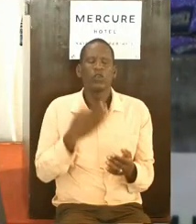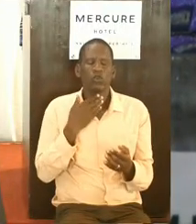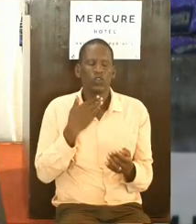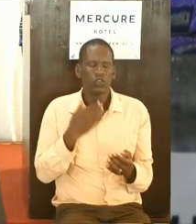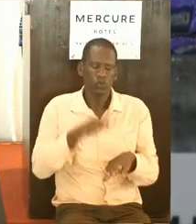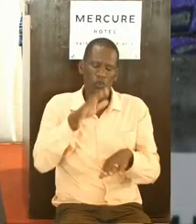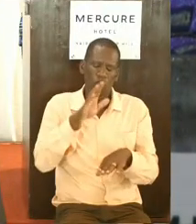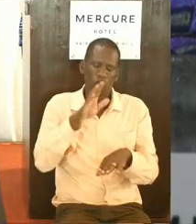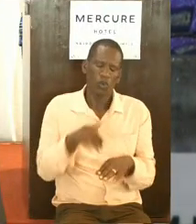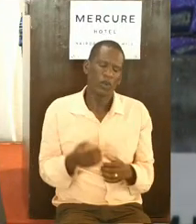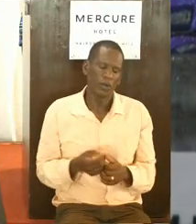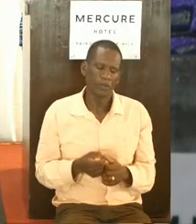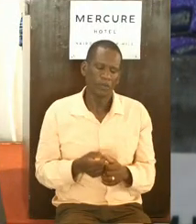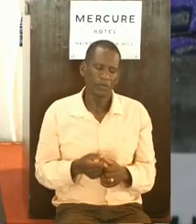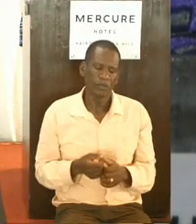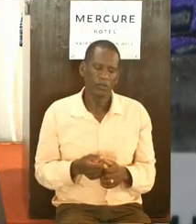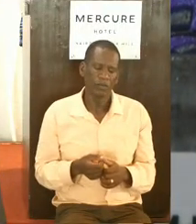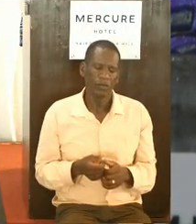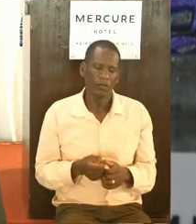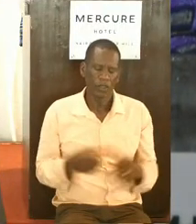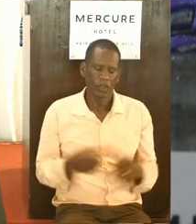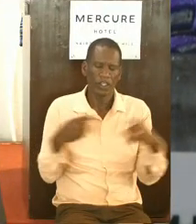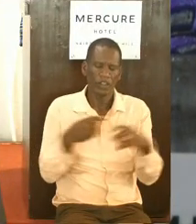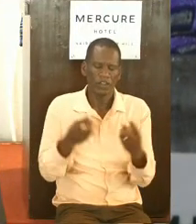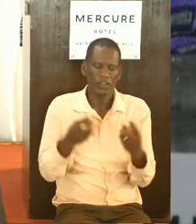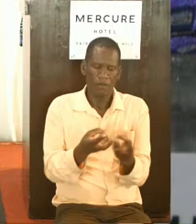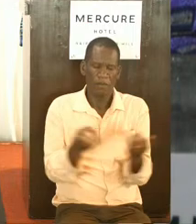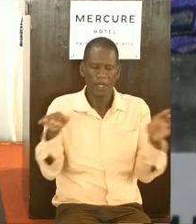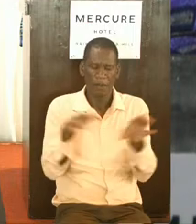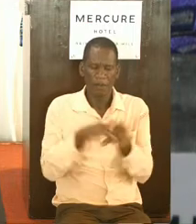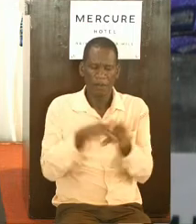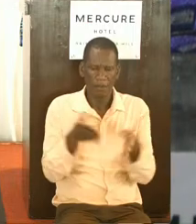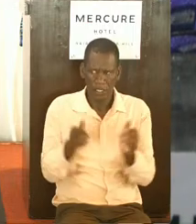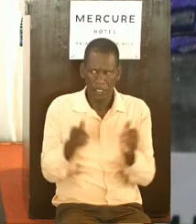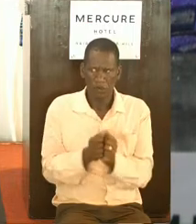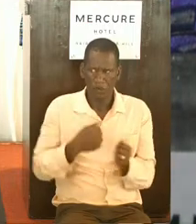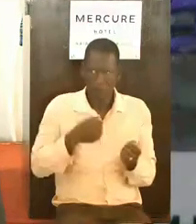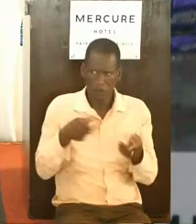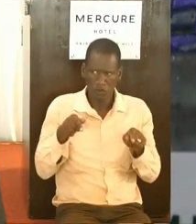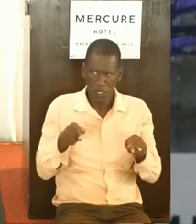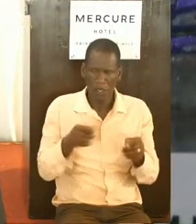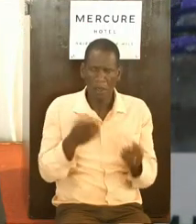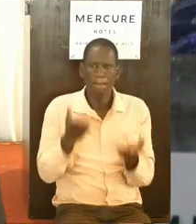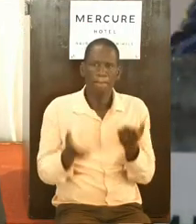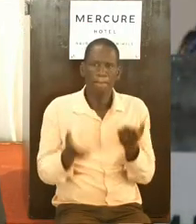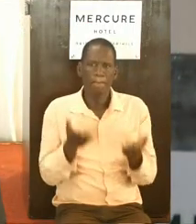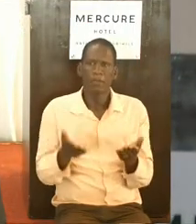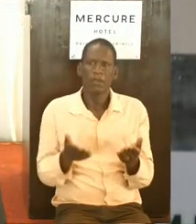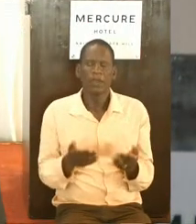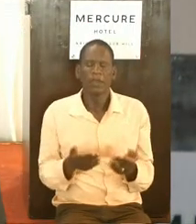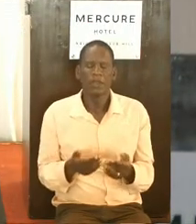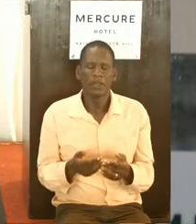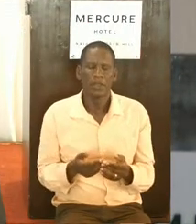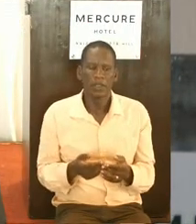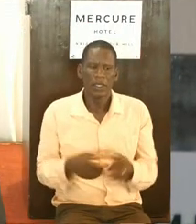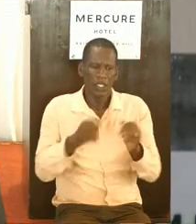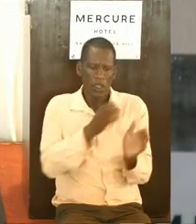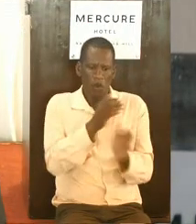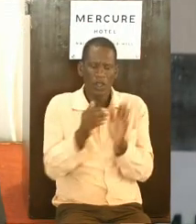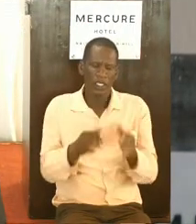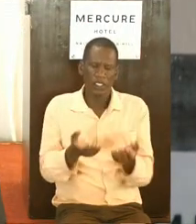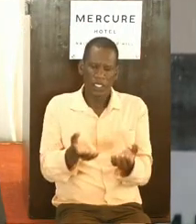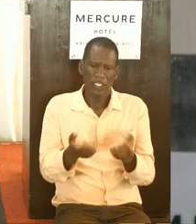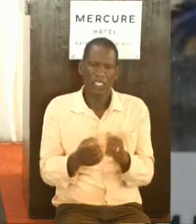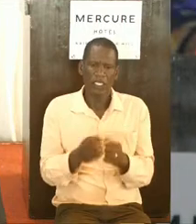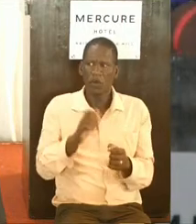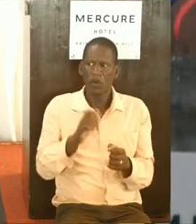call the the different panelists who are here with me today perhaps maybe the organizers will